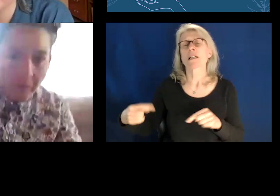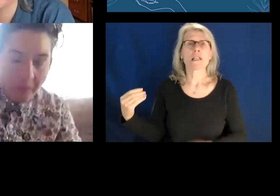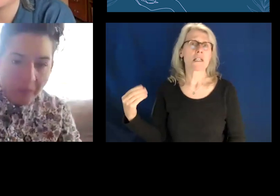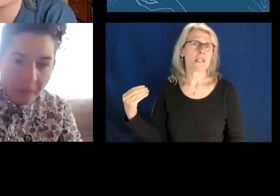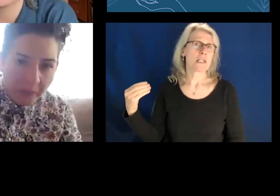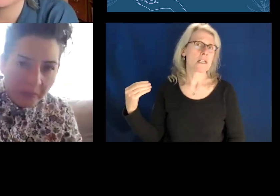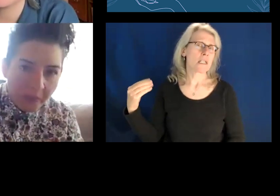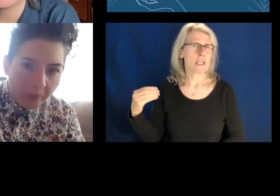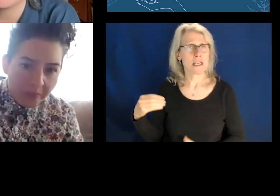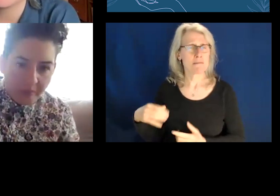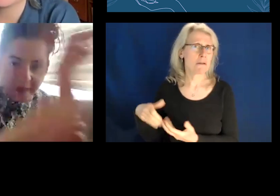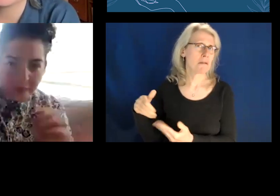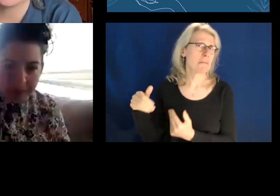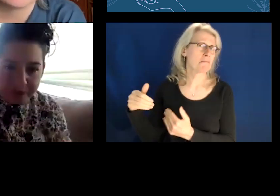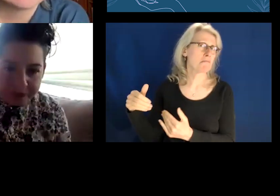anxious today.